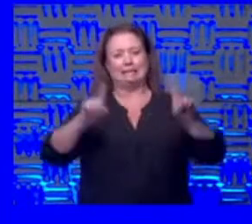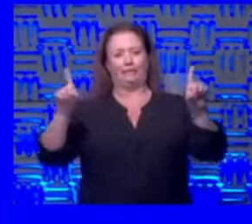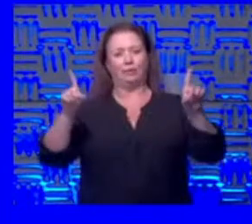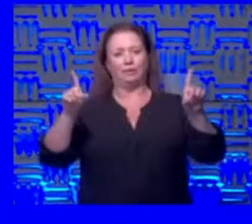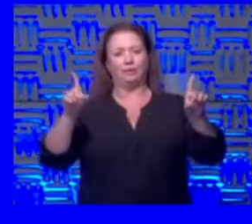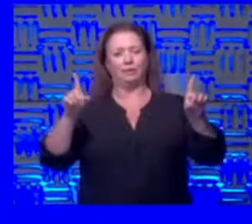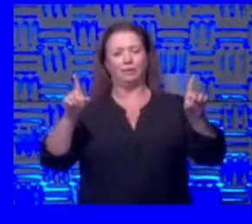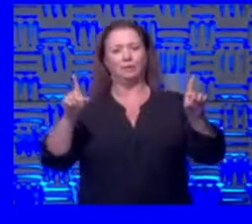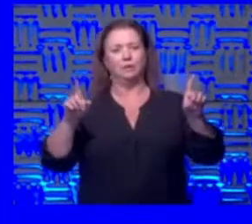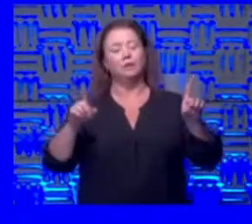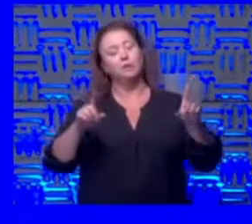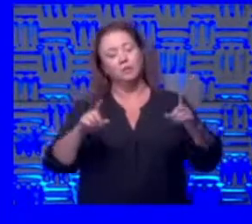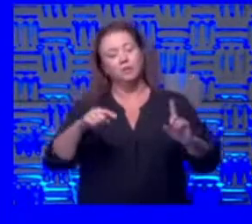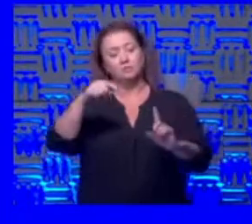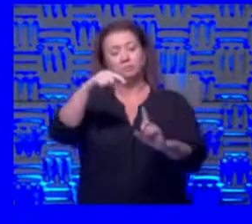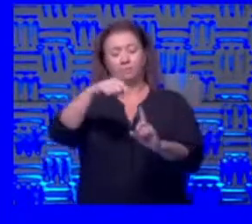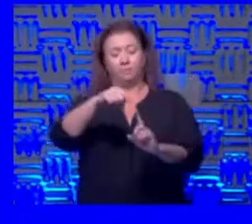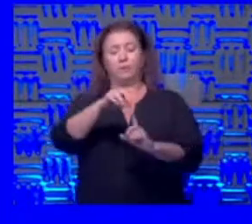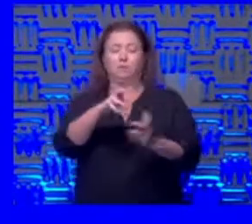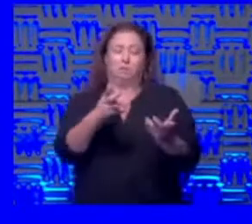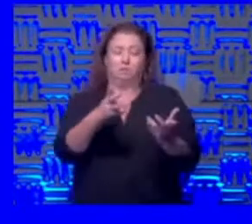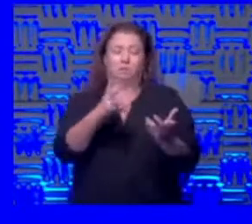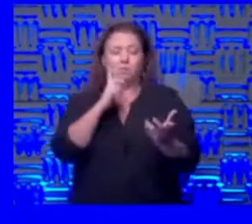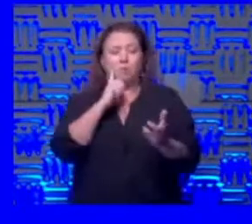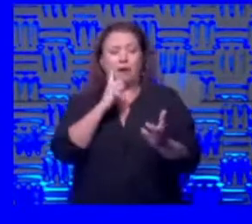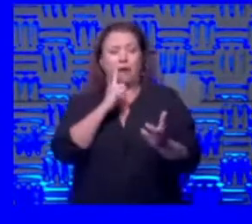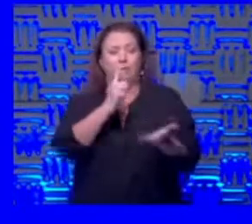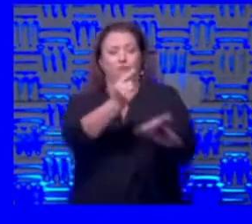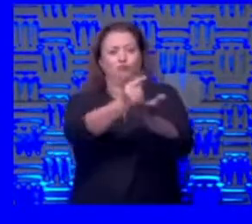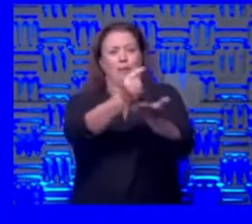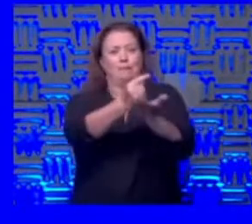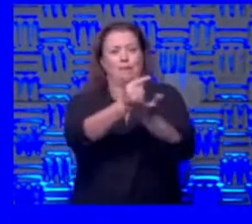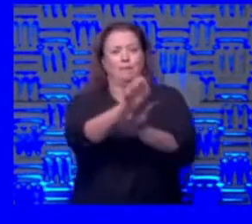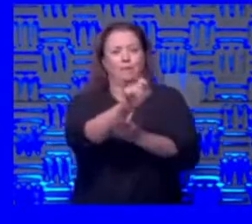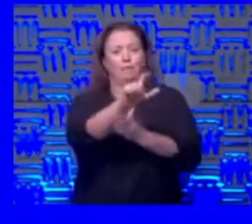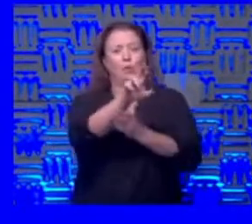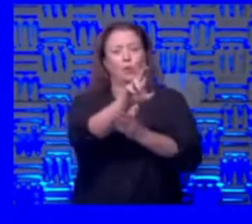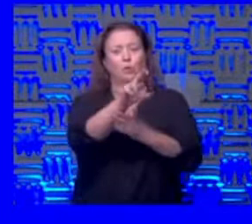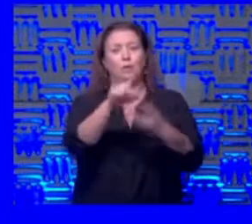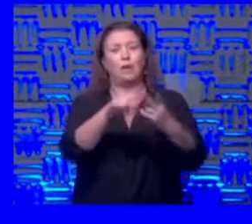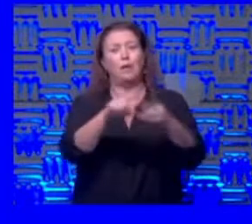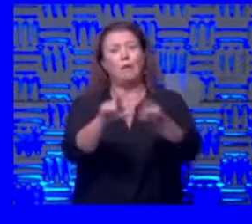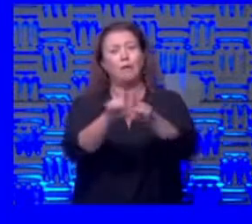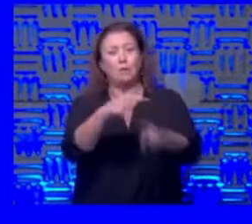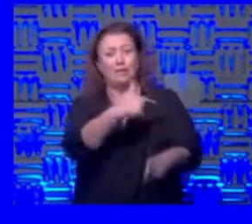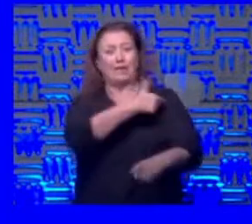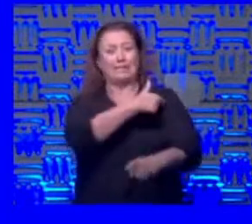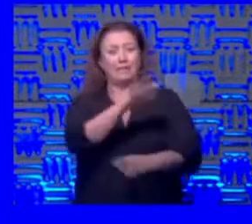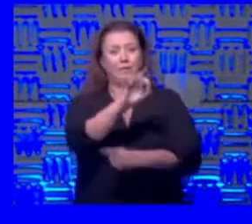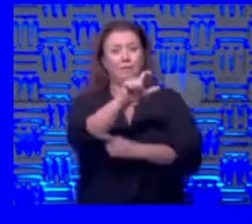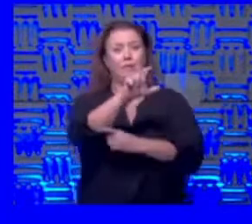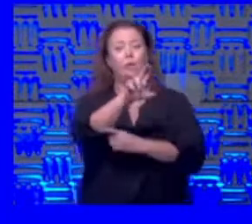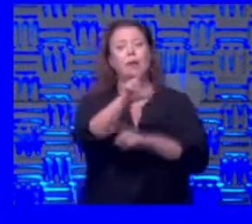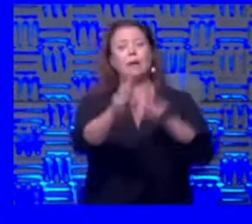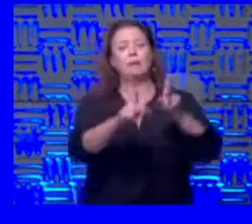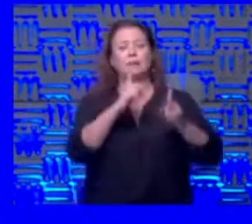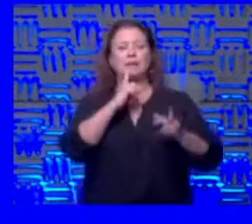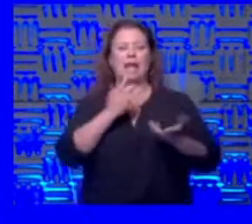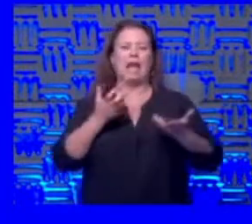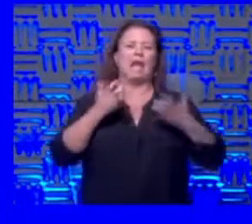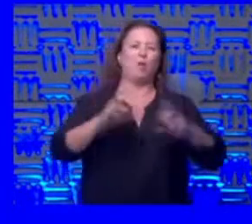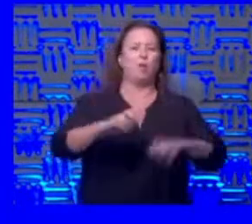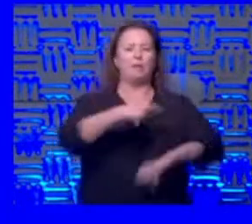different. For the one thing, we do have pretty adequate treatment for influenza, and we have vaccination. So vaccination, people say, I don't want to